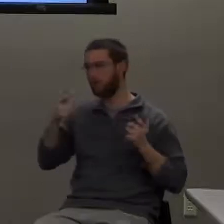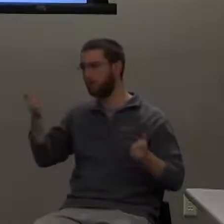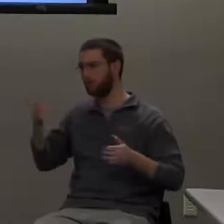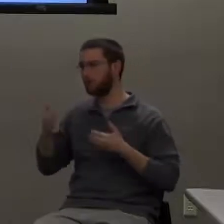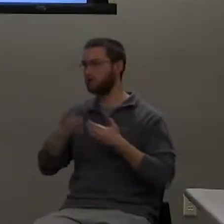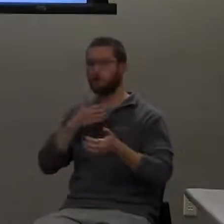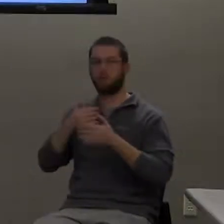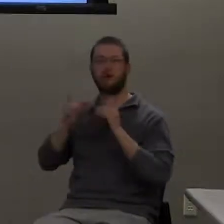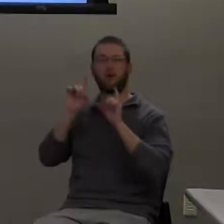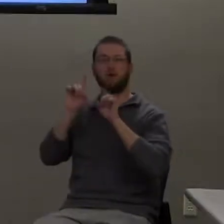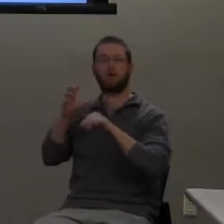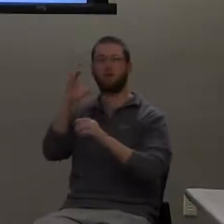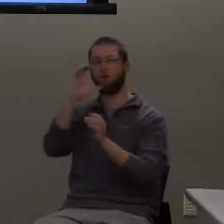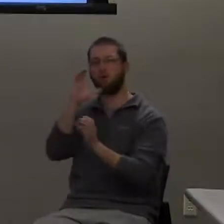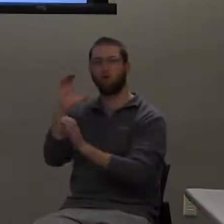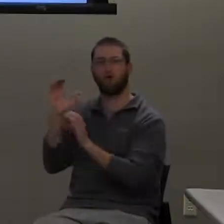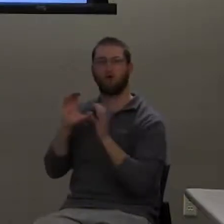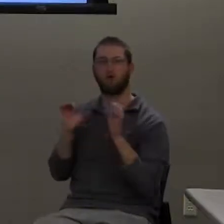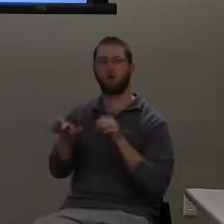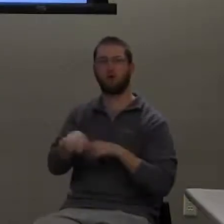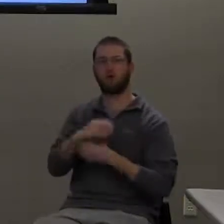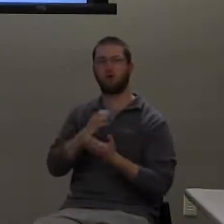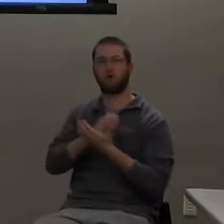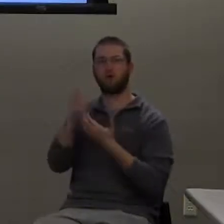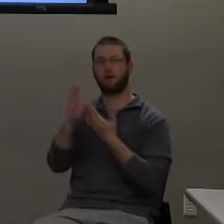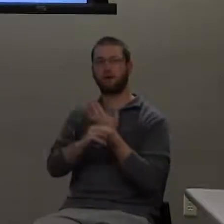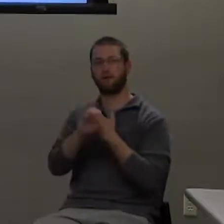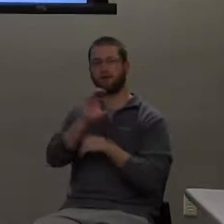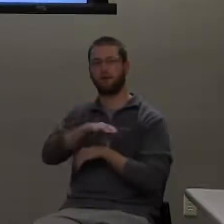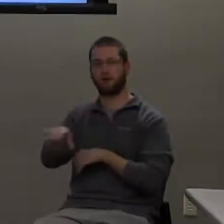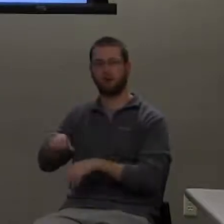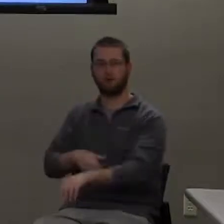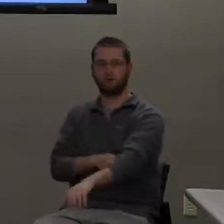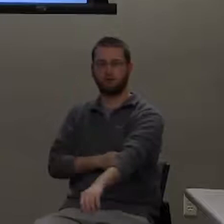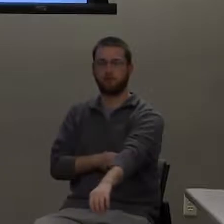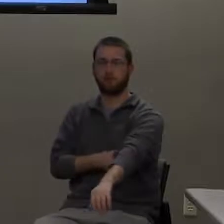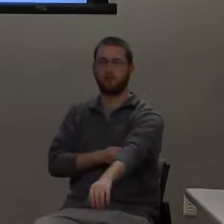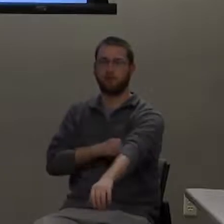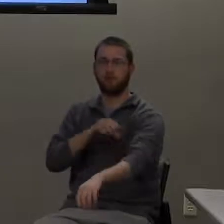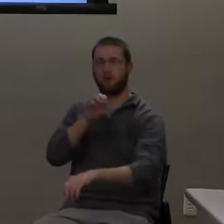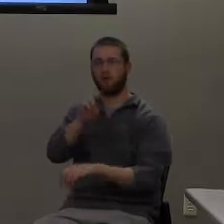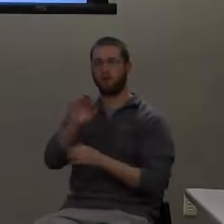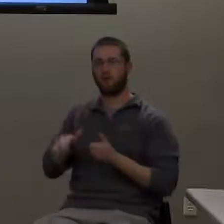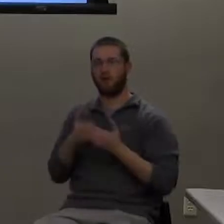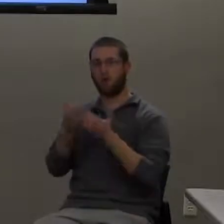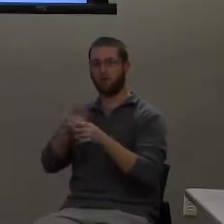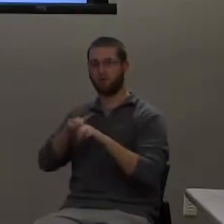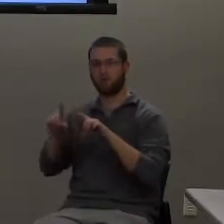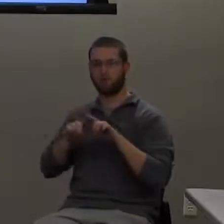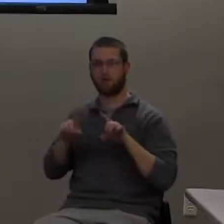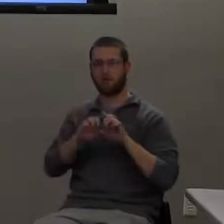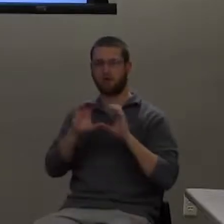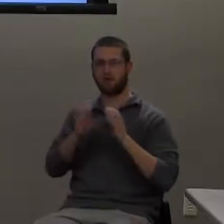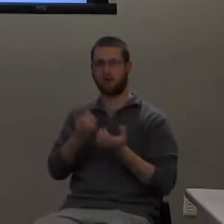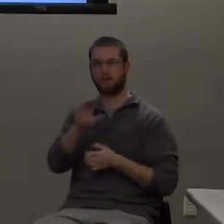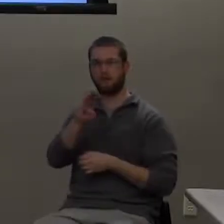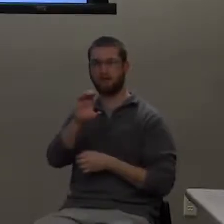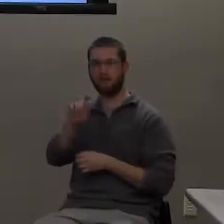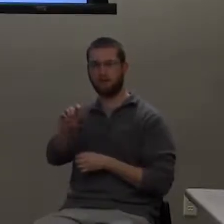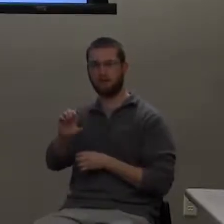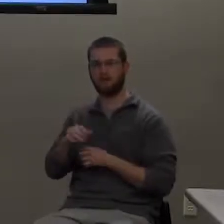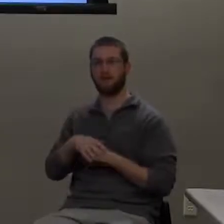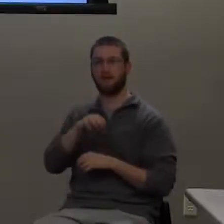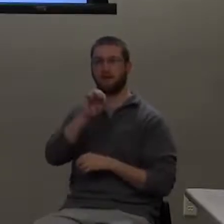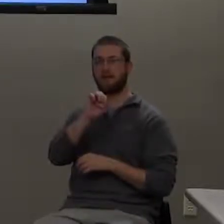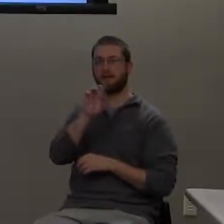lot of time to go look at the curriculum at Center College or all the offerings at BCTC. And so part of what the EDCP